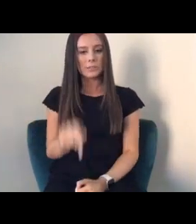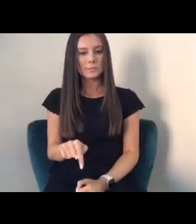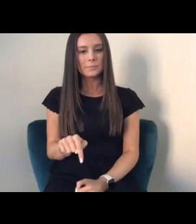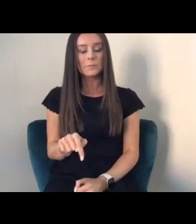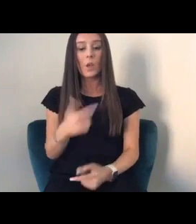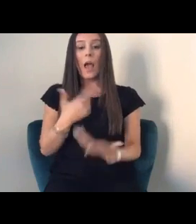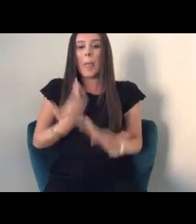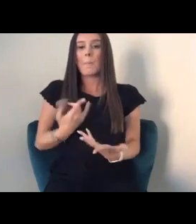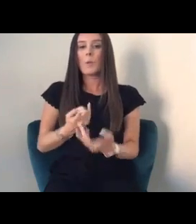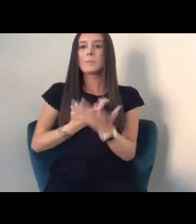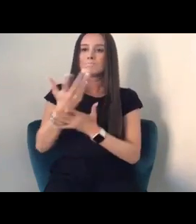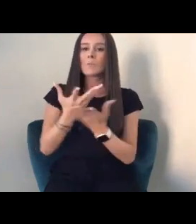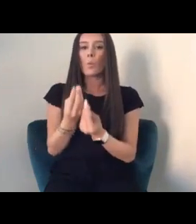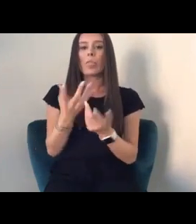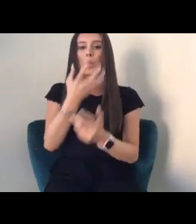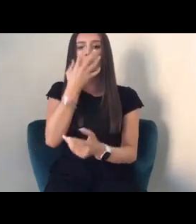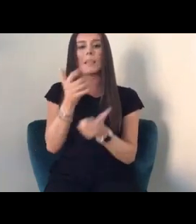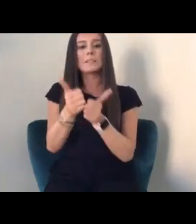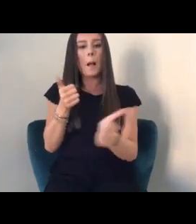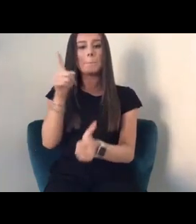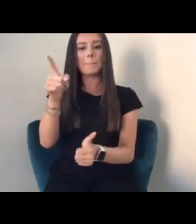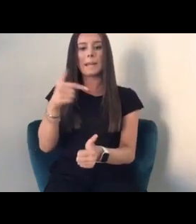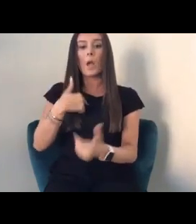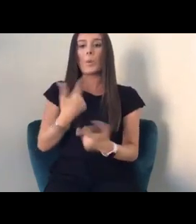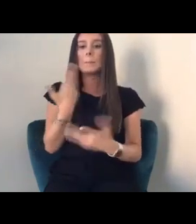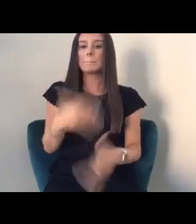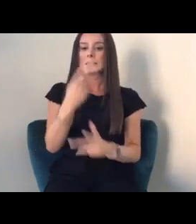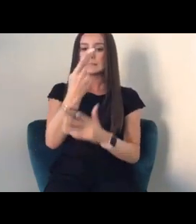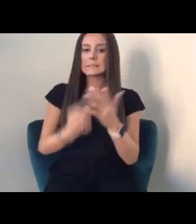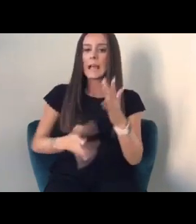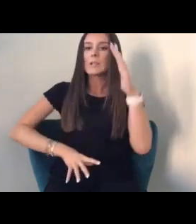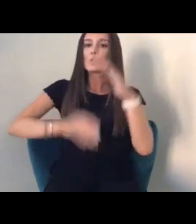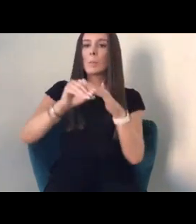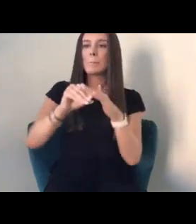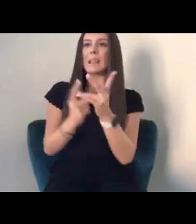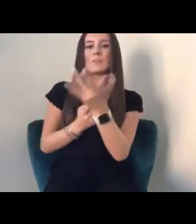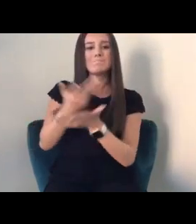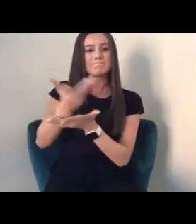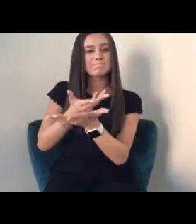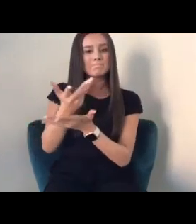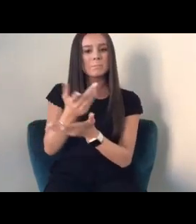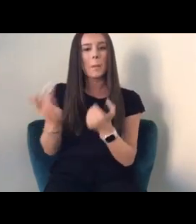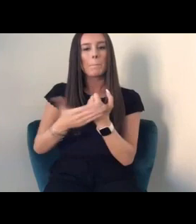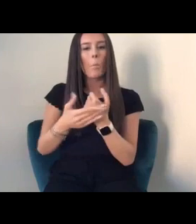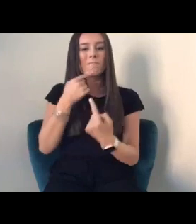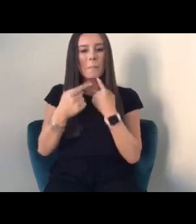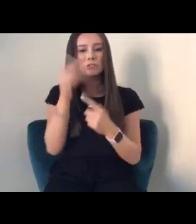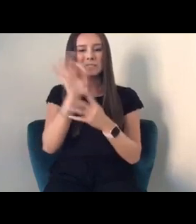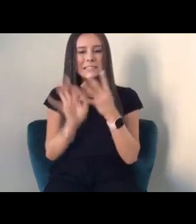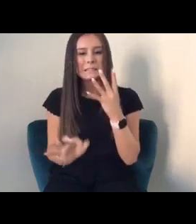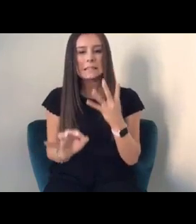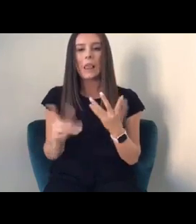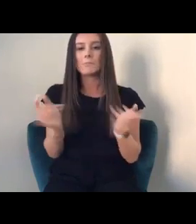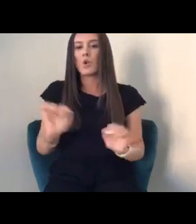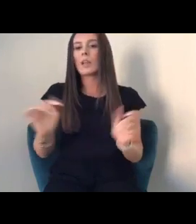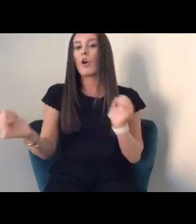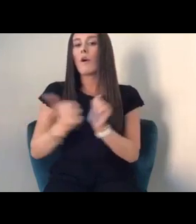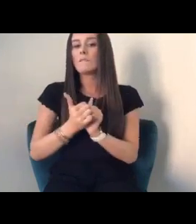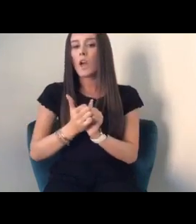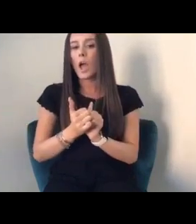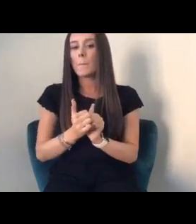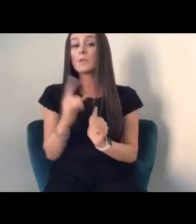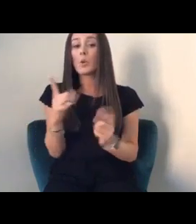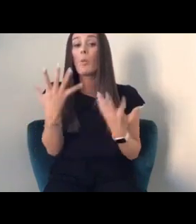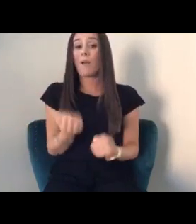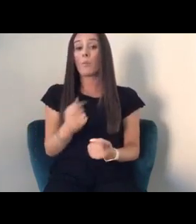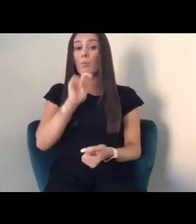on the final design that will be submitted as part of our development consent order application. And aside from the switching station, in